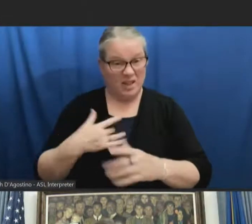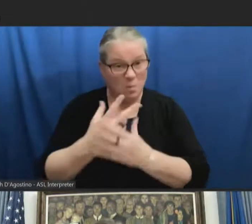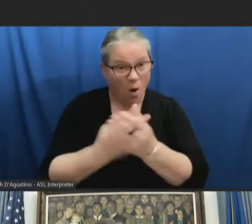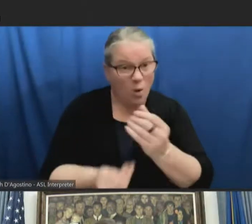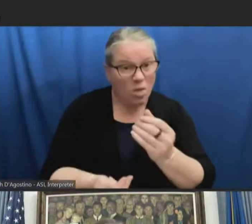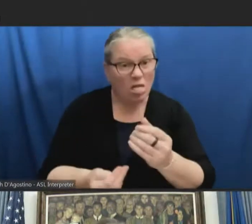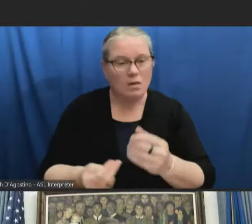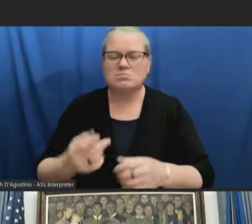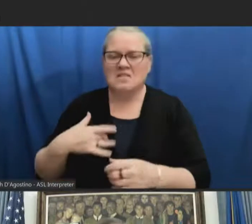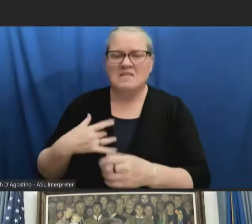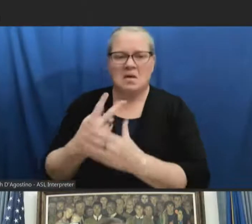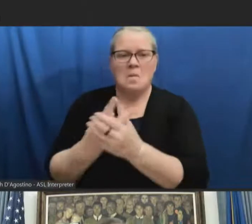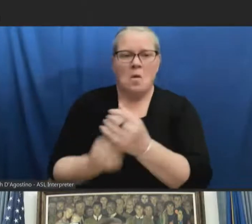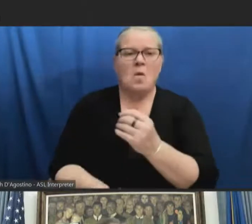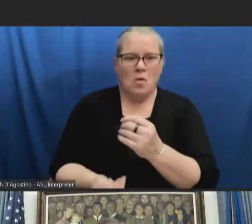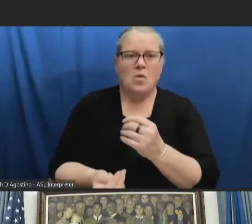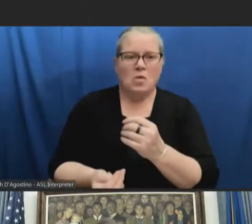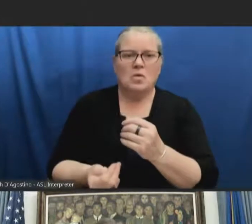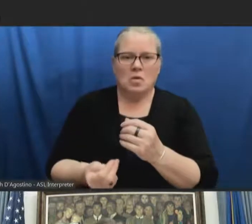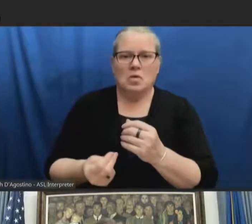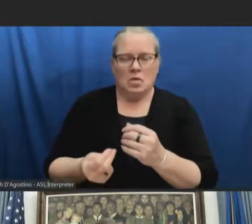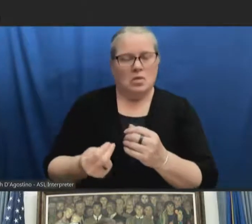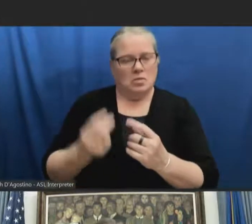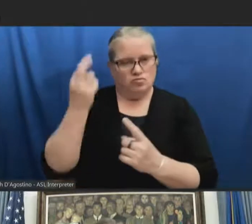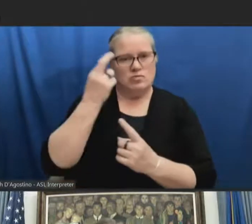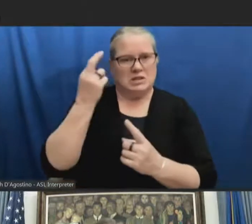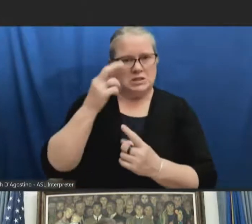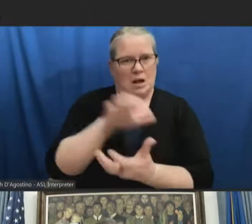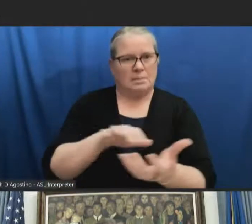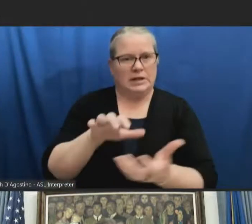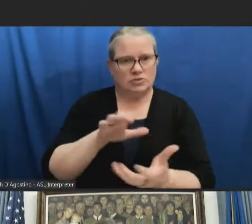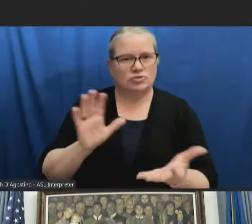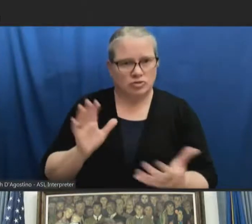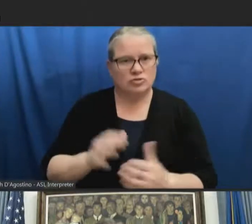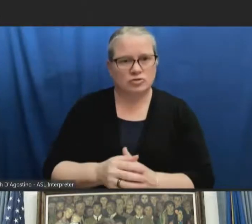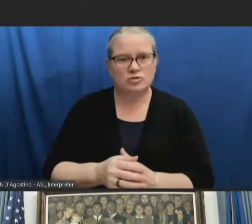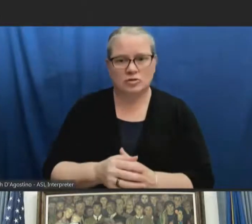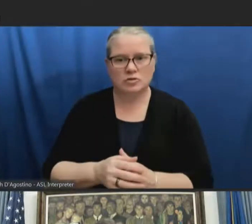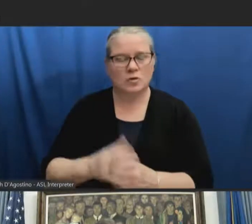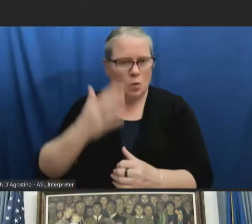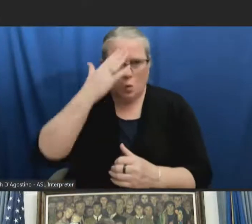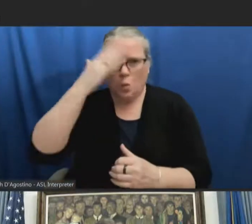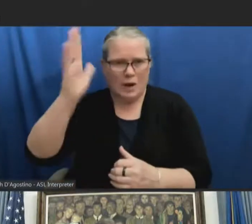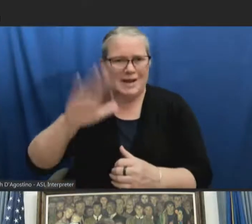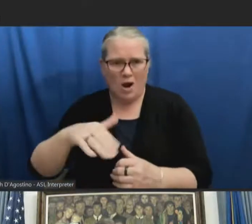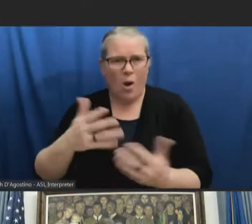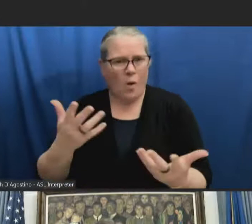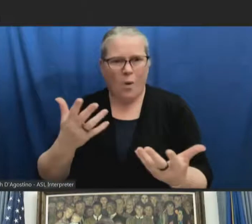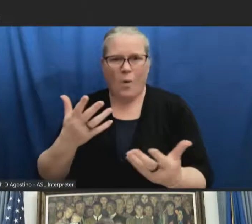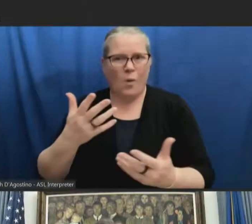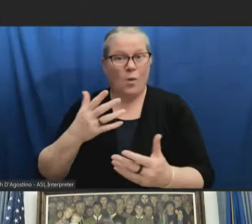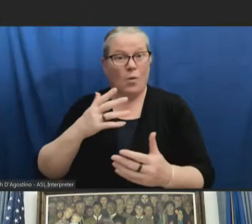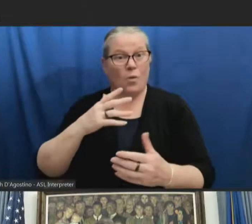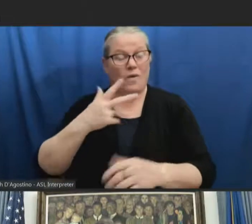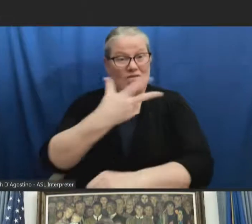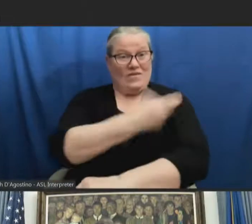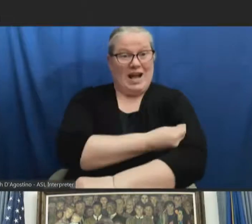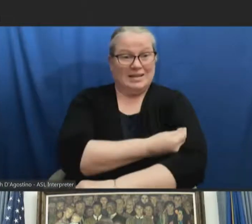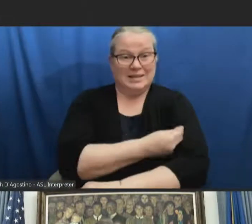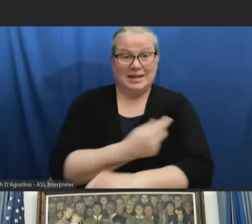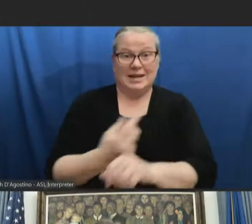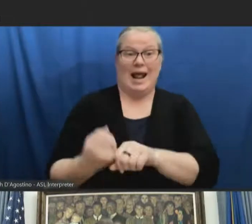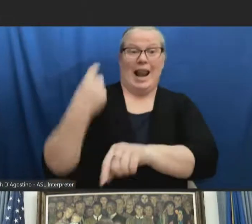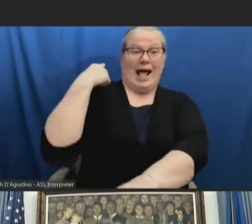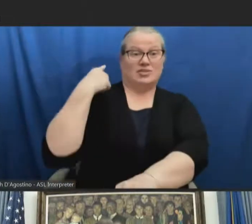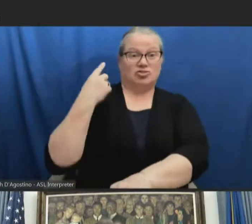it's a combination, Paul. I think we know about the waning immunity. We knew that going into the winter season. That's why we were pushing boosters